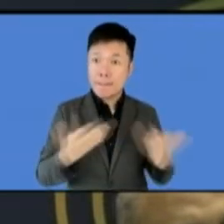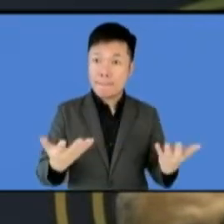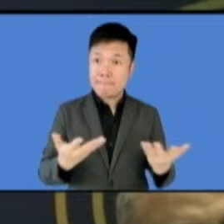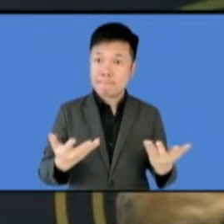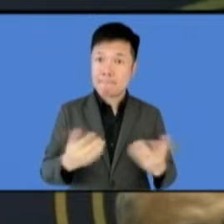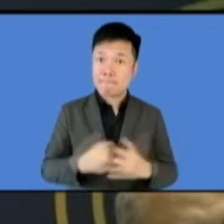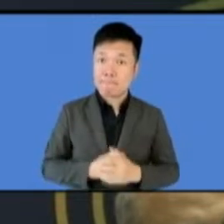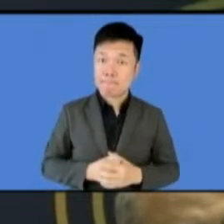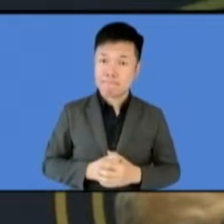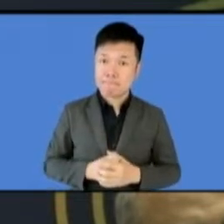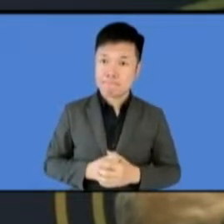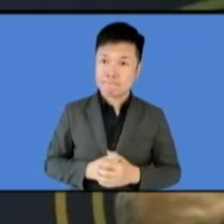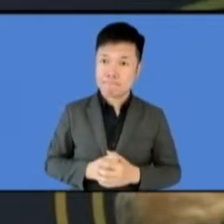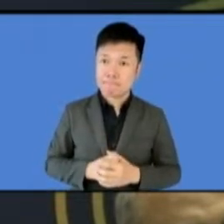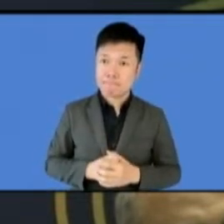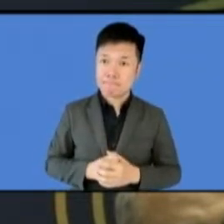the